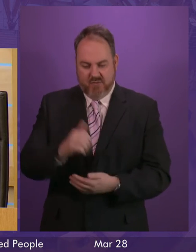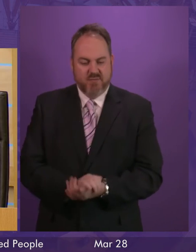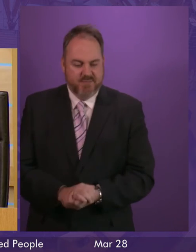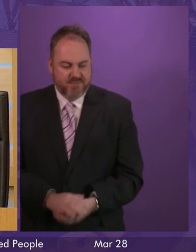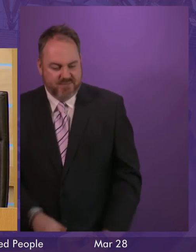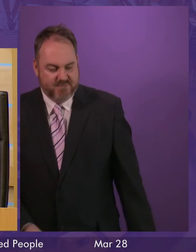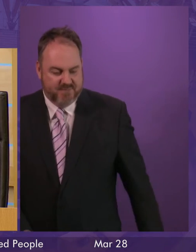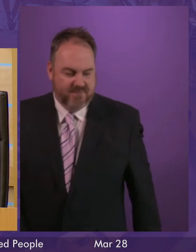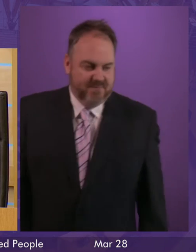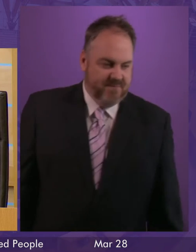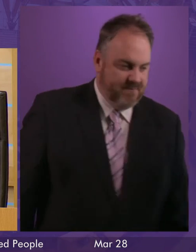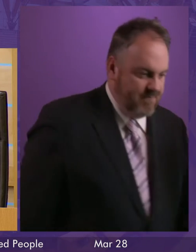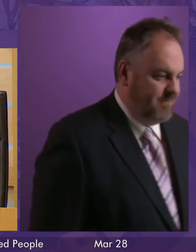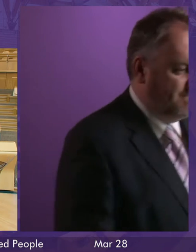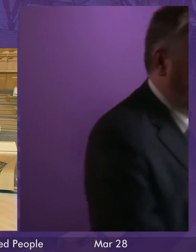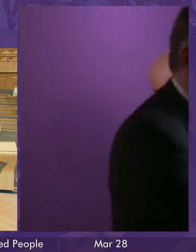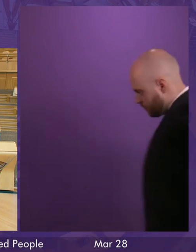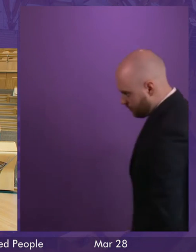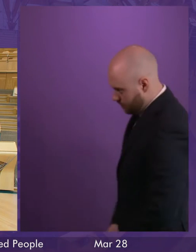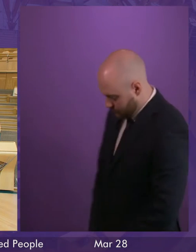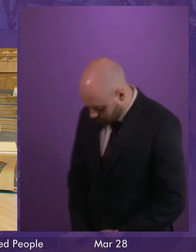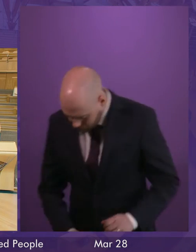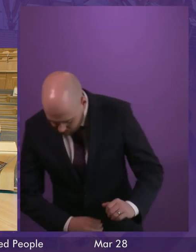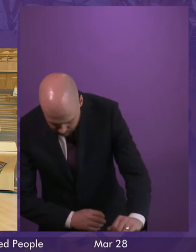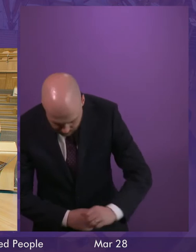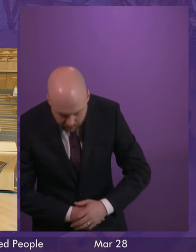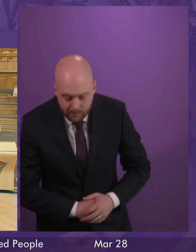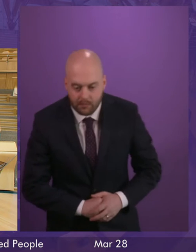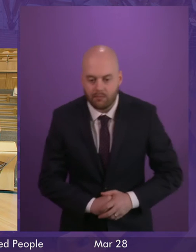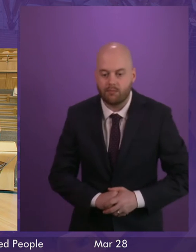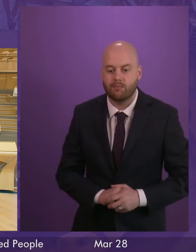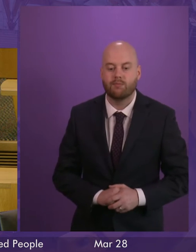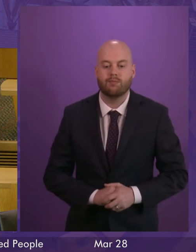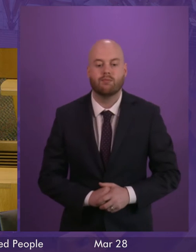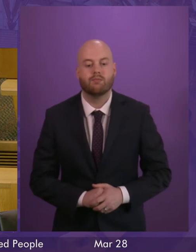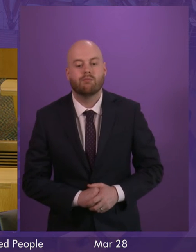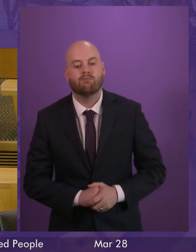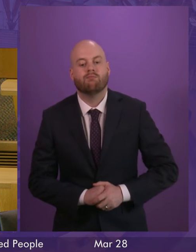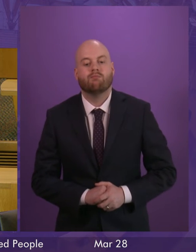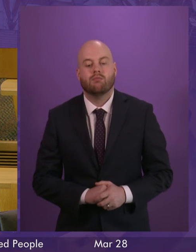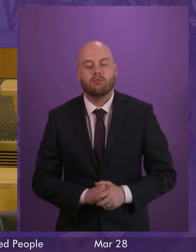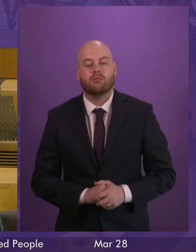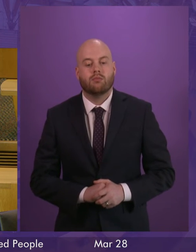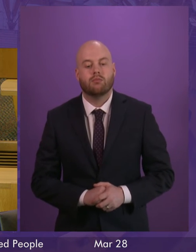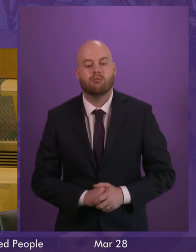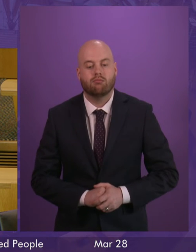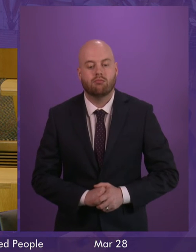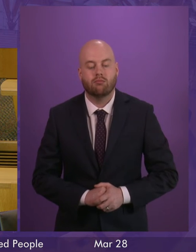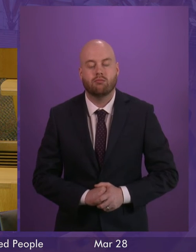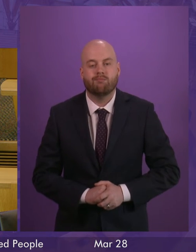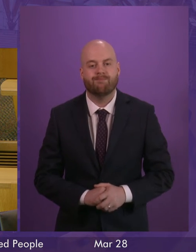much. Mr White, when I call Alec Cole, Hamilton. Six minutes, please. Thank you, Deputy Presiding Officer. Can I start by thanking the Government for